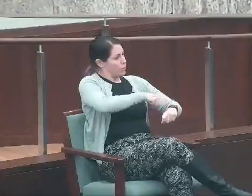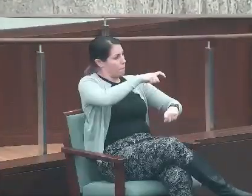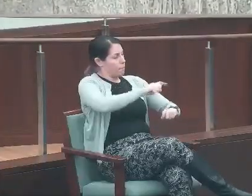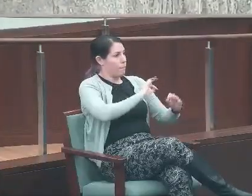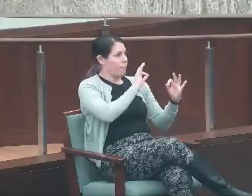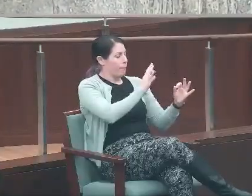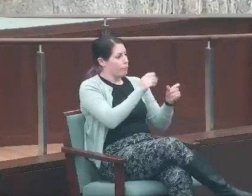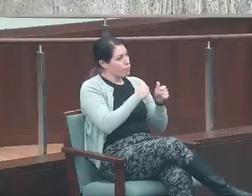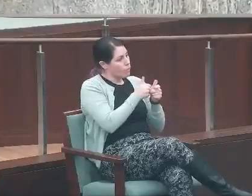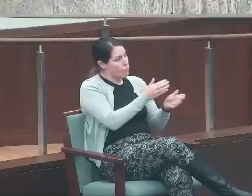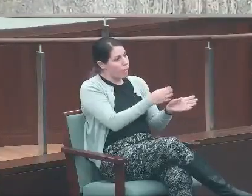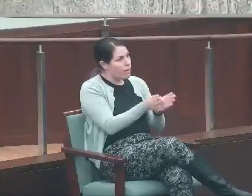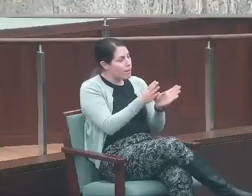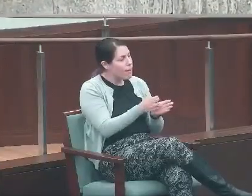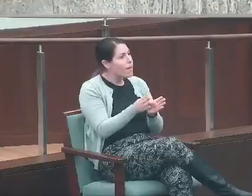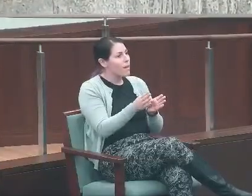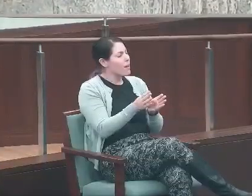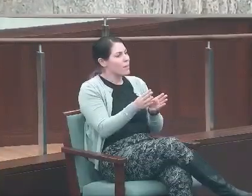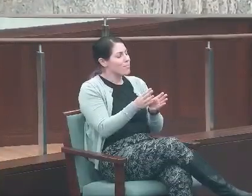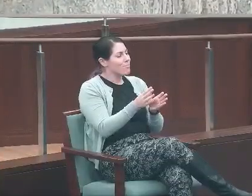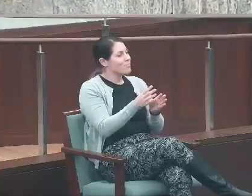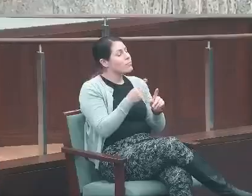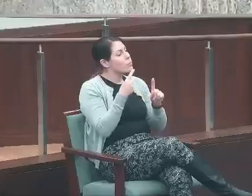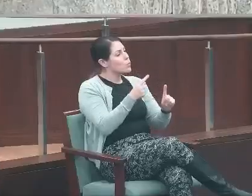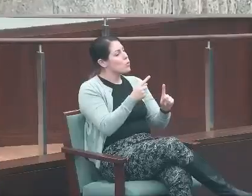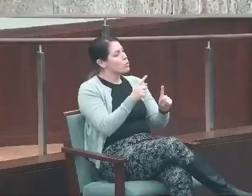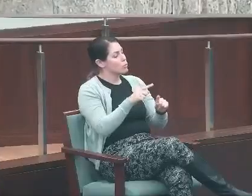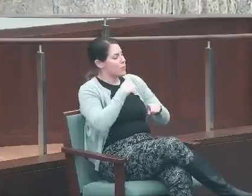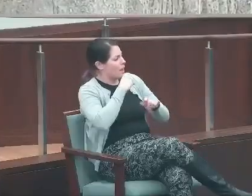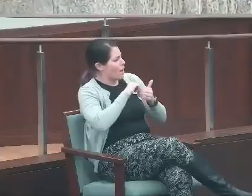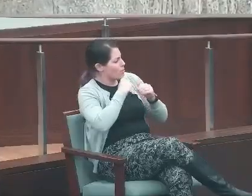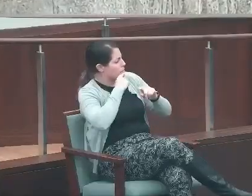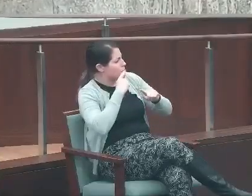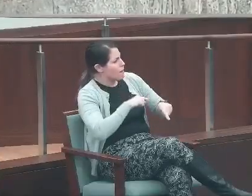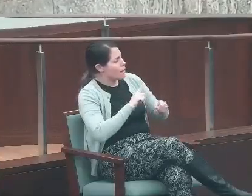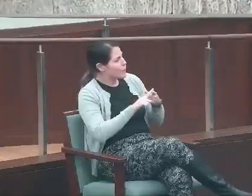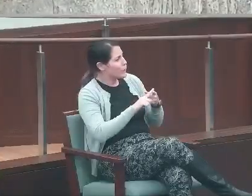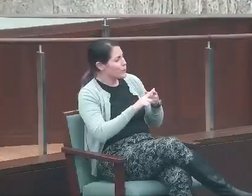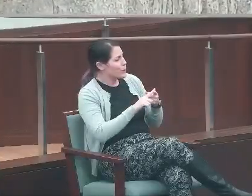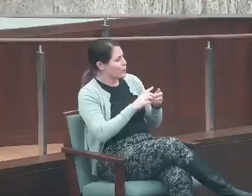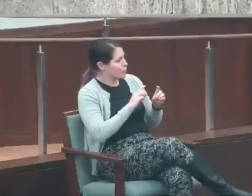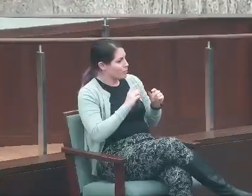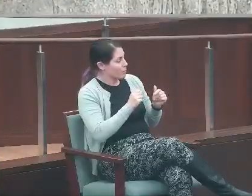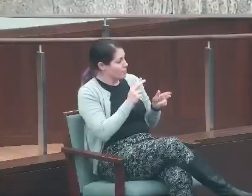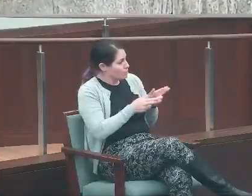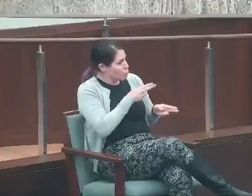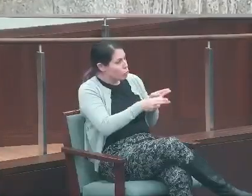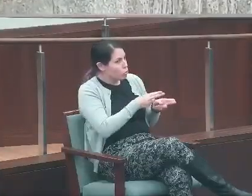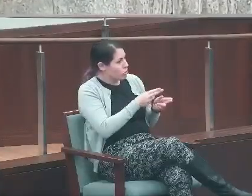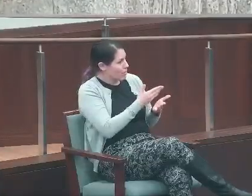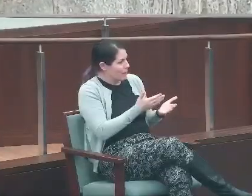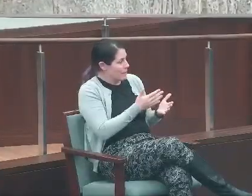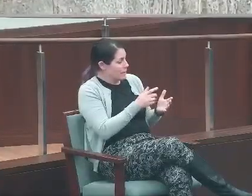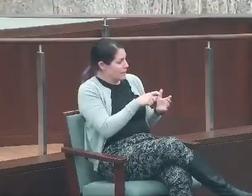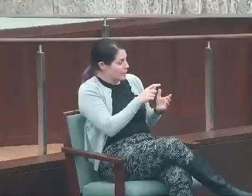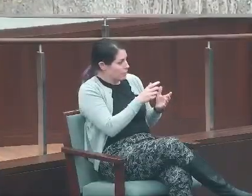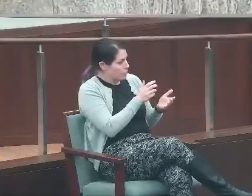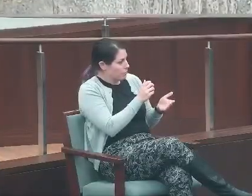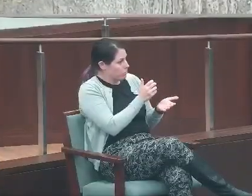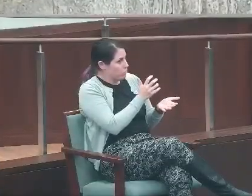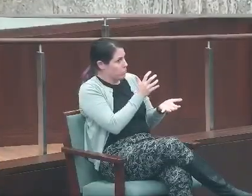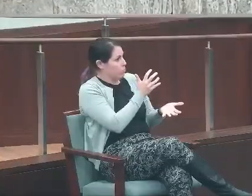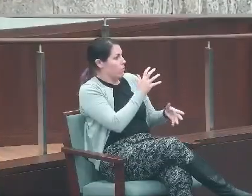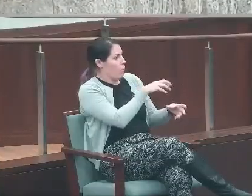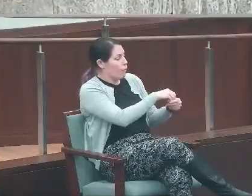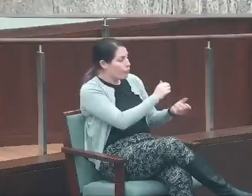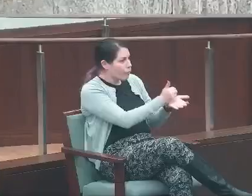we want to do, but it's in responding to the immediacy of those things in front of us and doing it